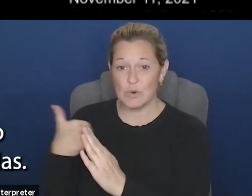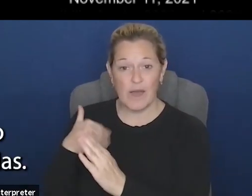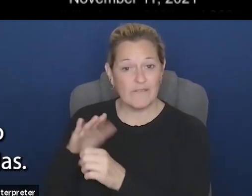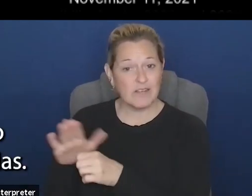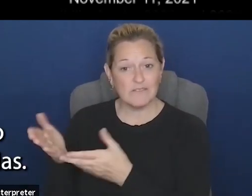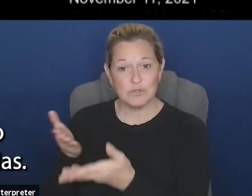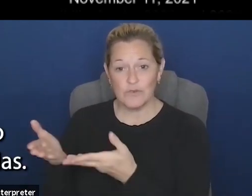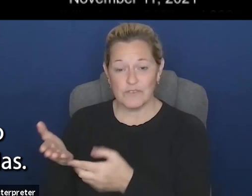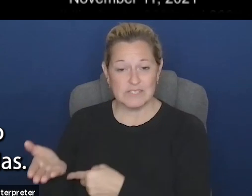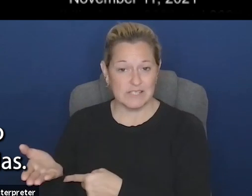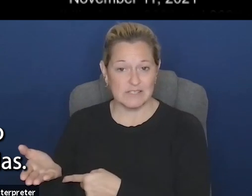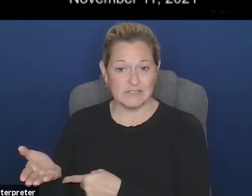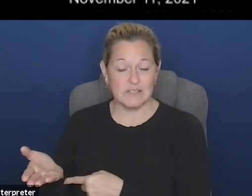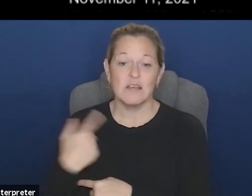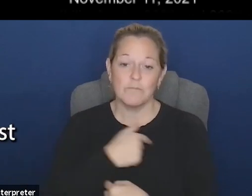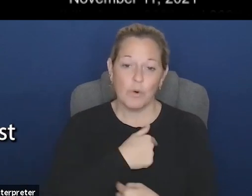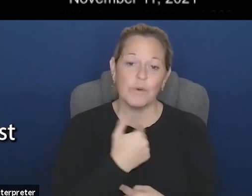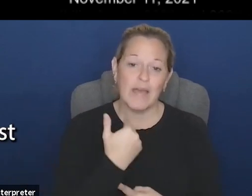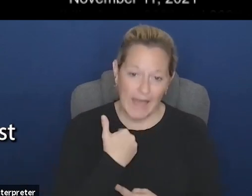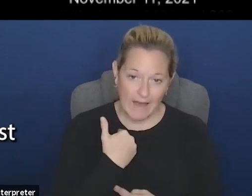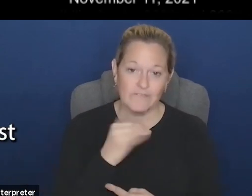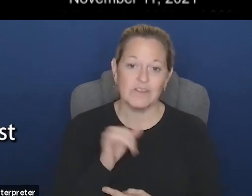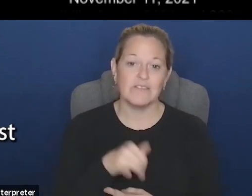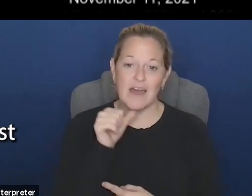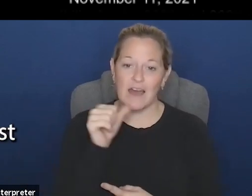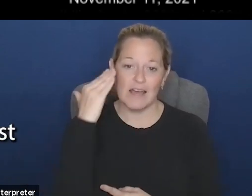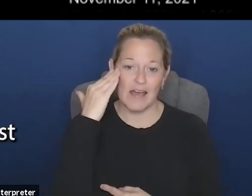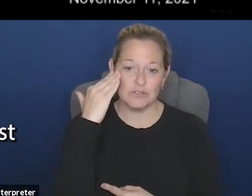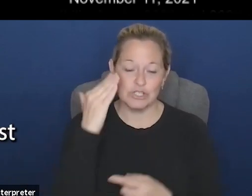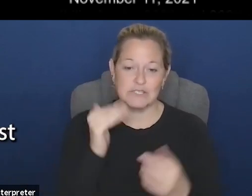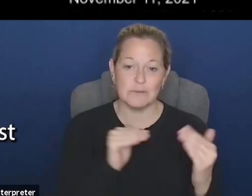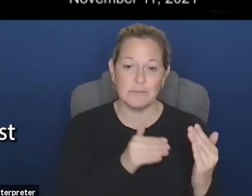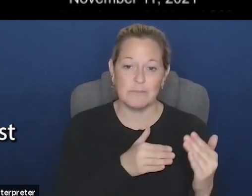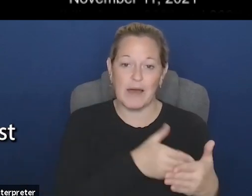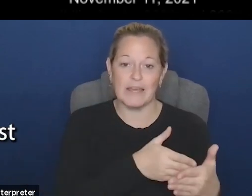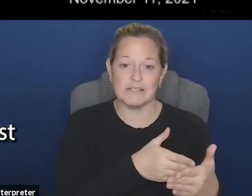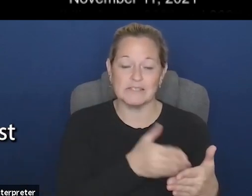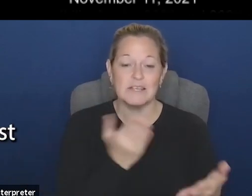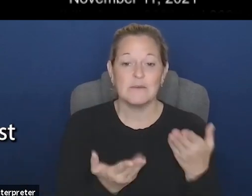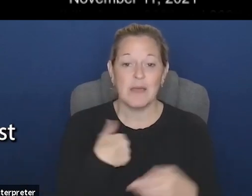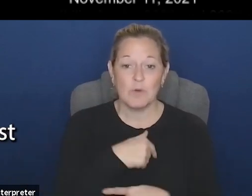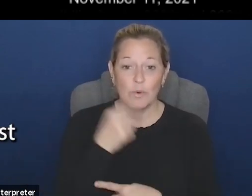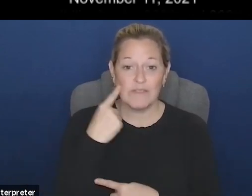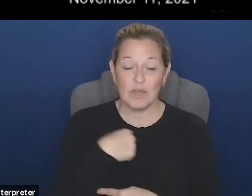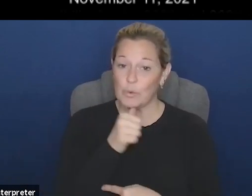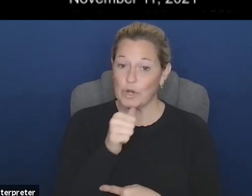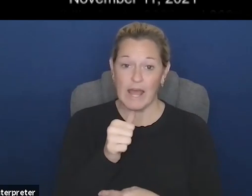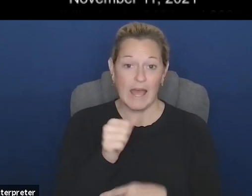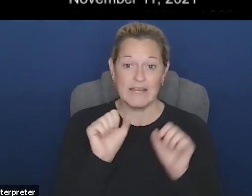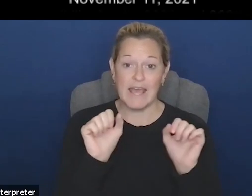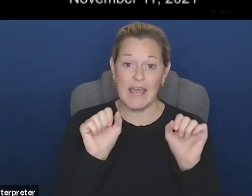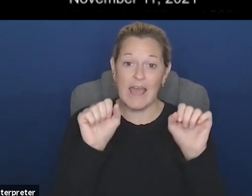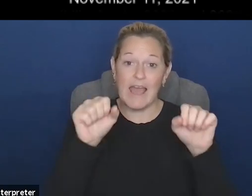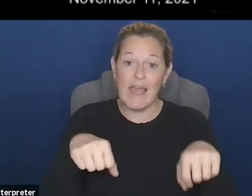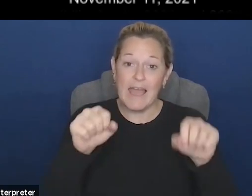we all have unconscious bias. We may think that we're all not ableist or we're all anti-racist, but in